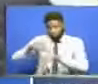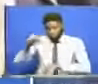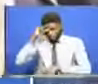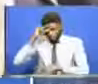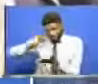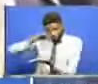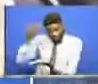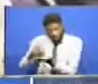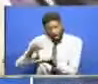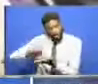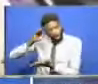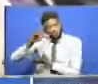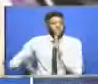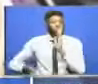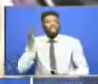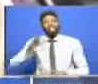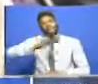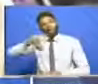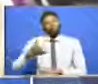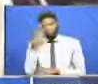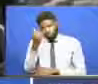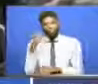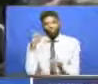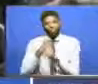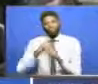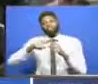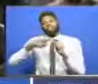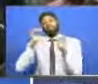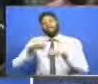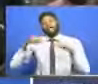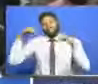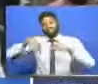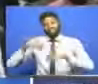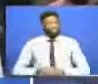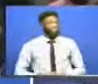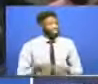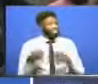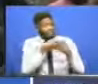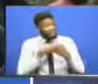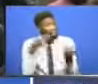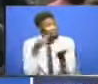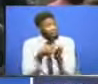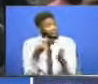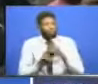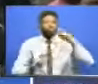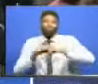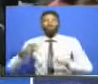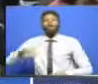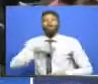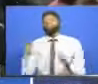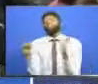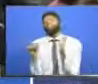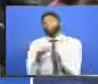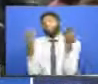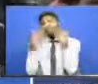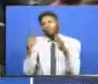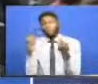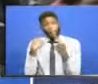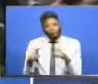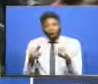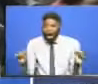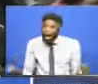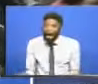funds to the county so that work can start immediately. Hii changamoto tu ya pesa ilikuwa karibu naletea sisi maneno. Lakini kwa sababu ilikuja